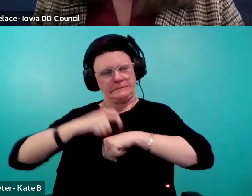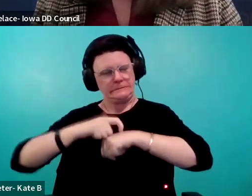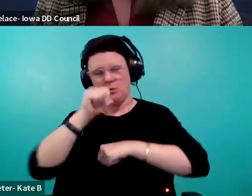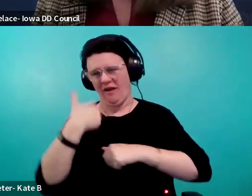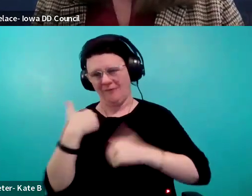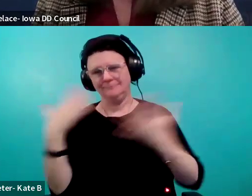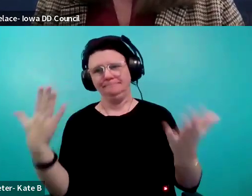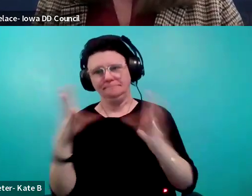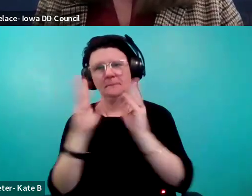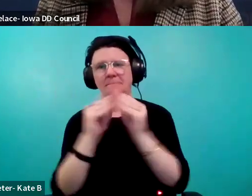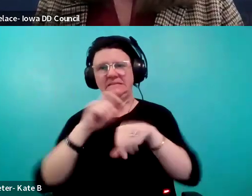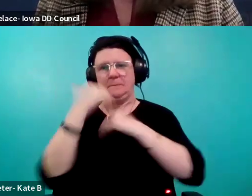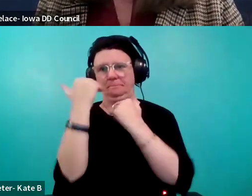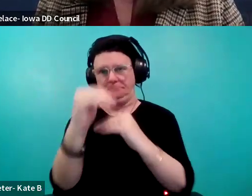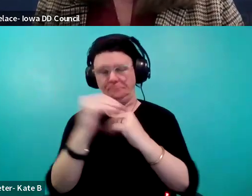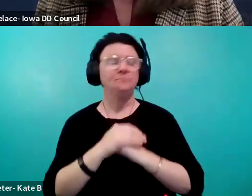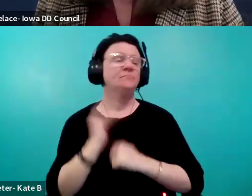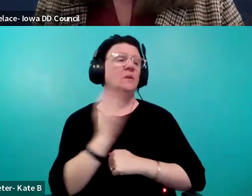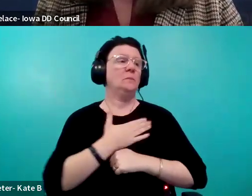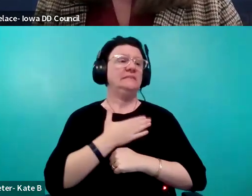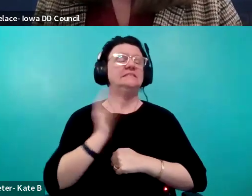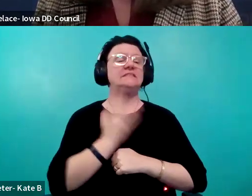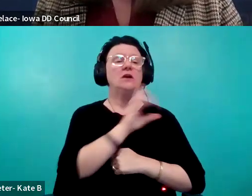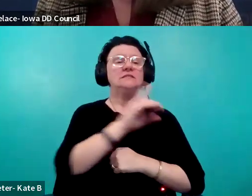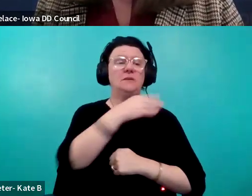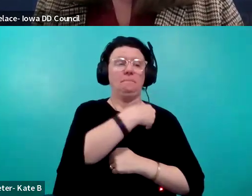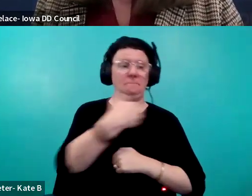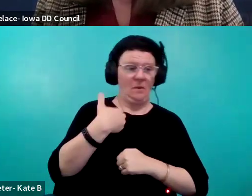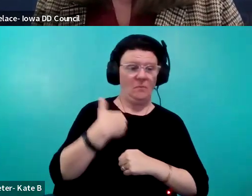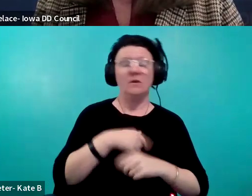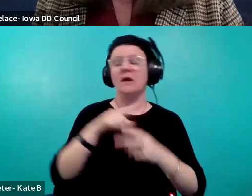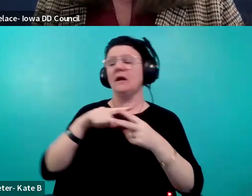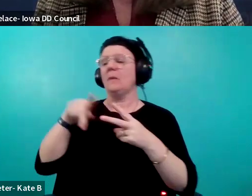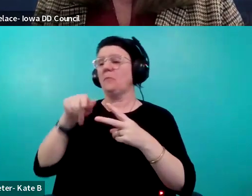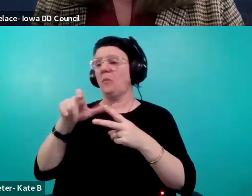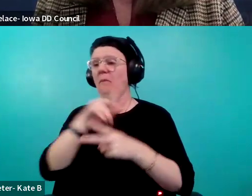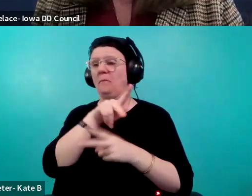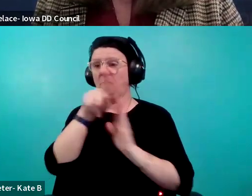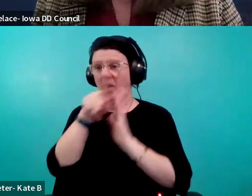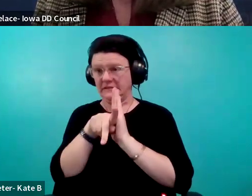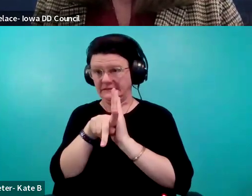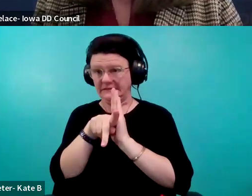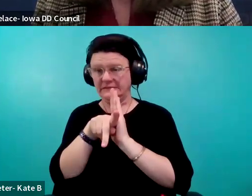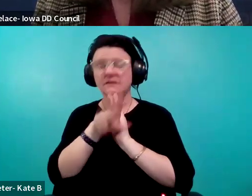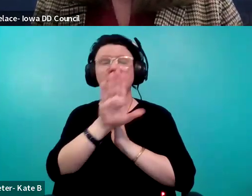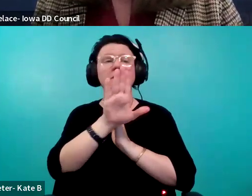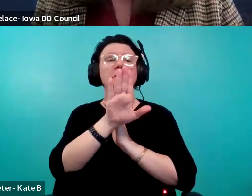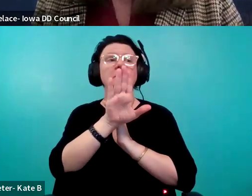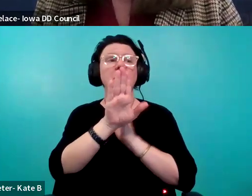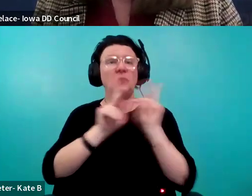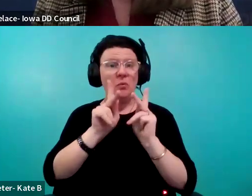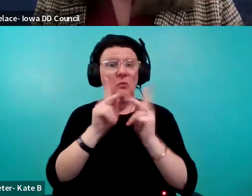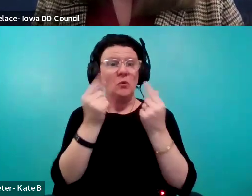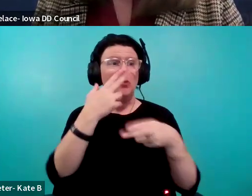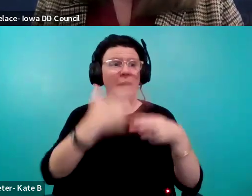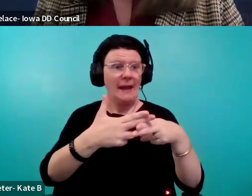today, so I'm going to ask that our members of our DD Council and our members of our Public Policy Committee to put their names in the chat and where